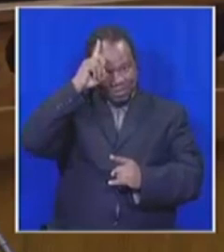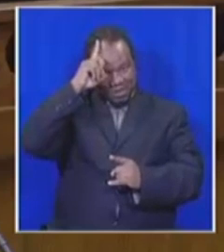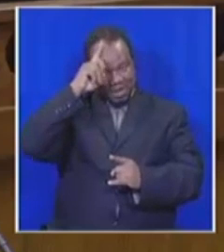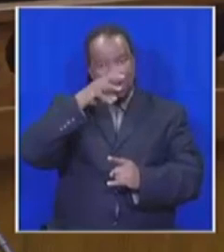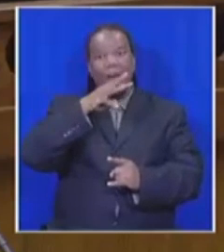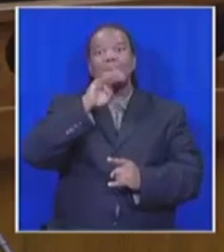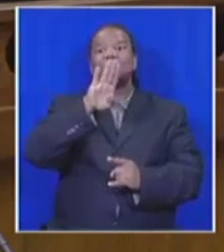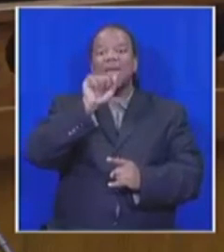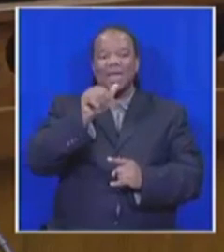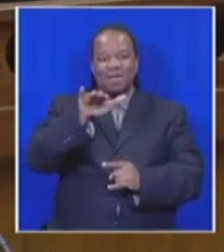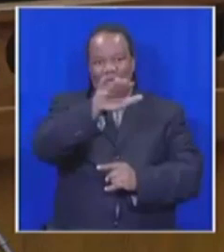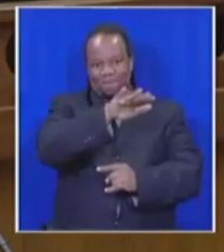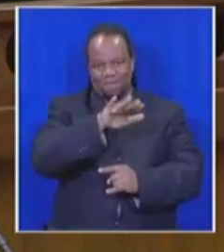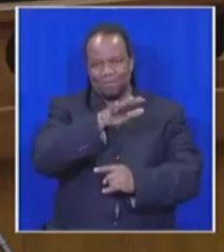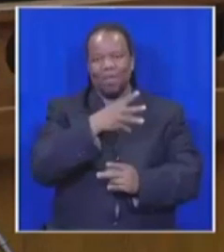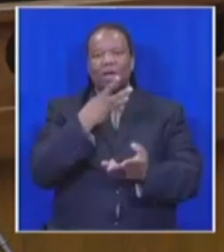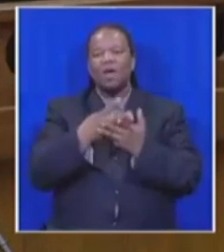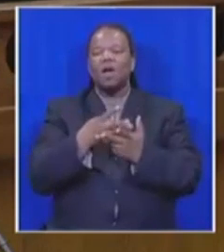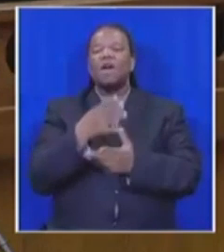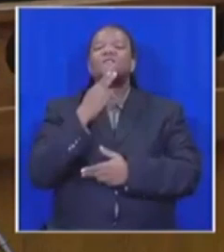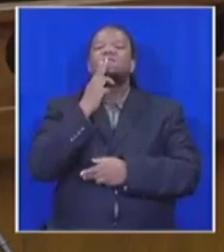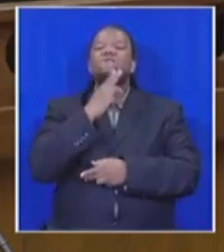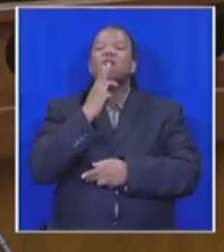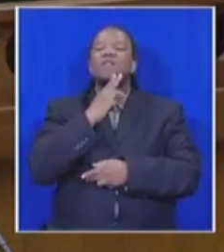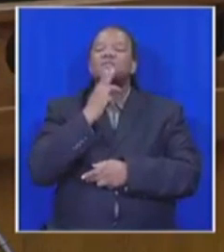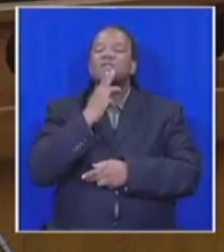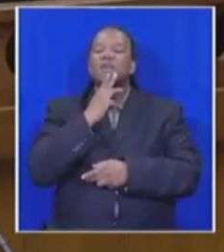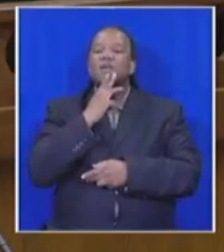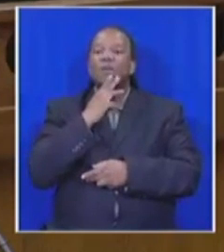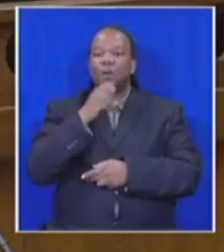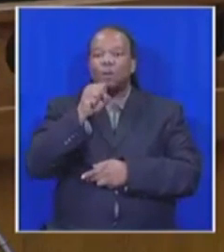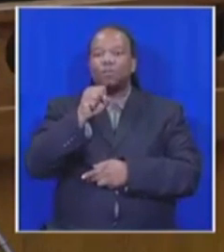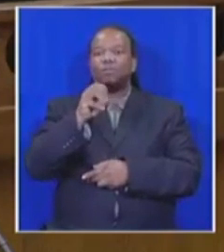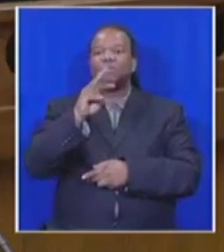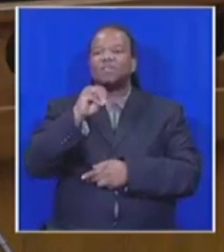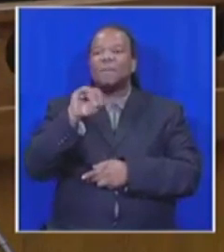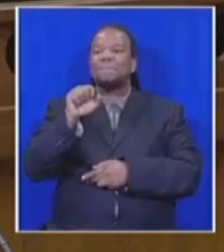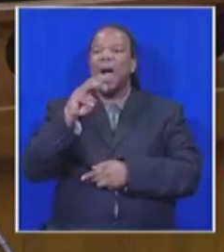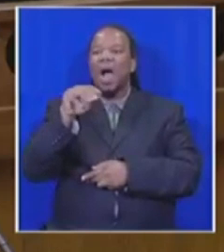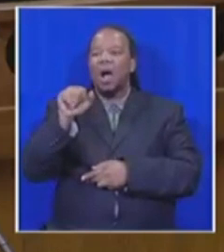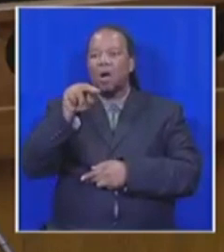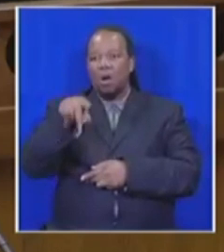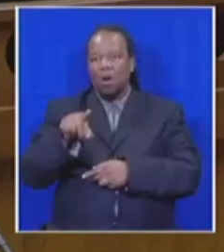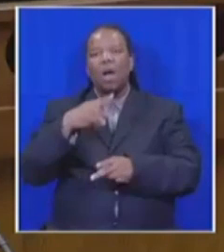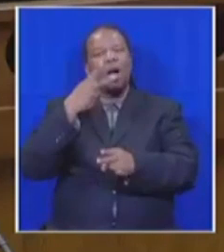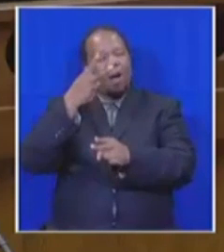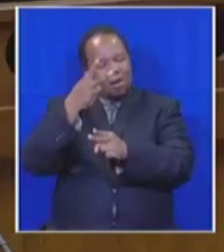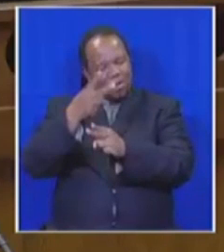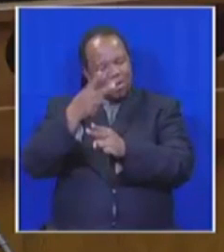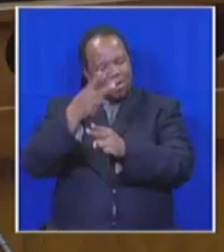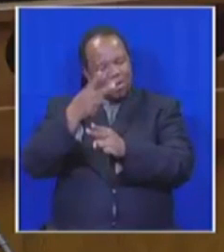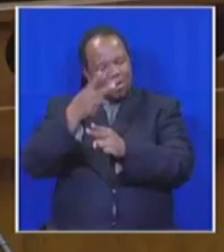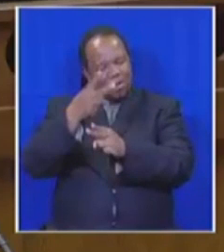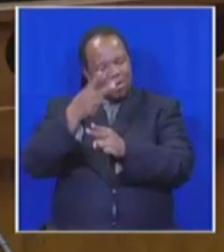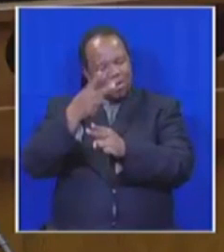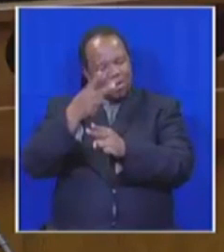On Friday, Solim Simanga was sworn in as the mayor of our nation's capital in